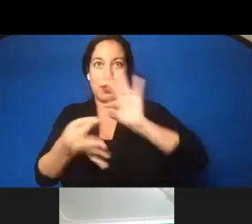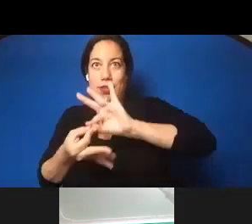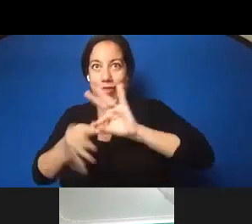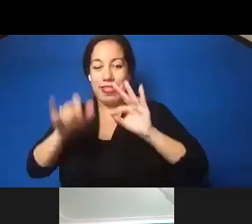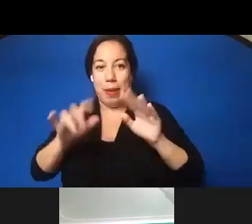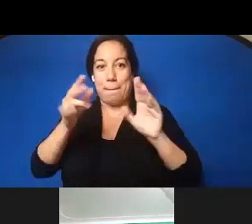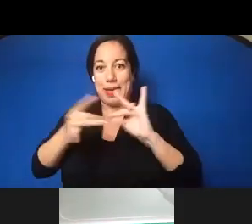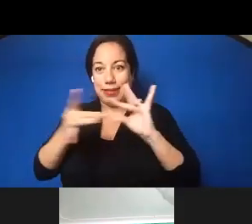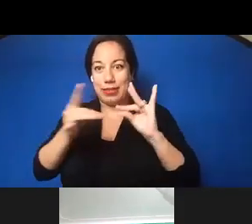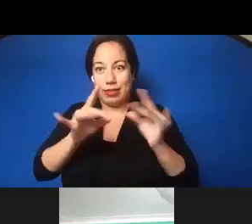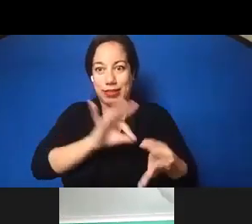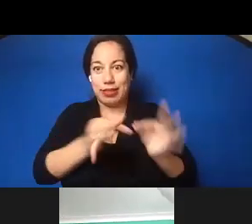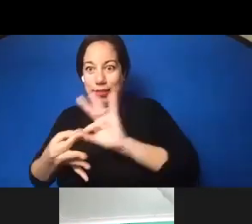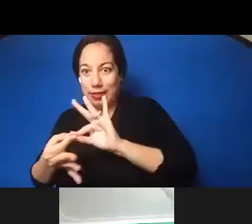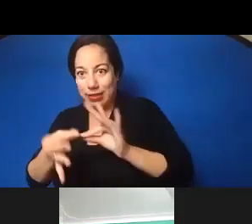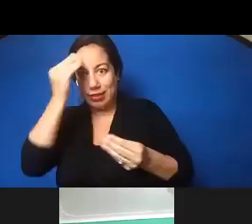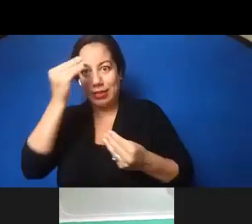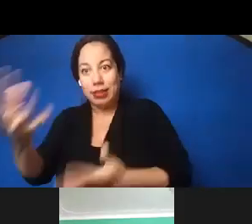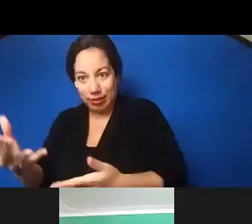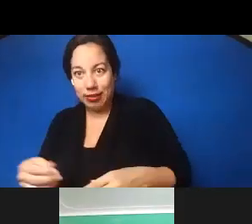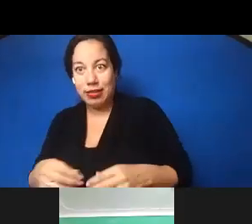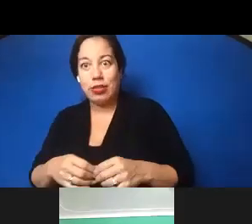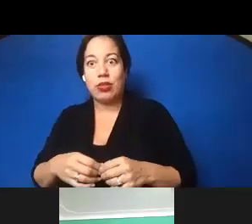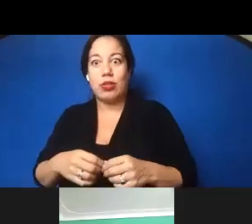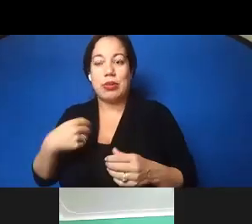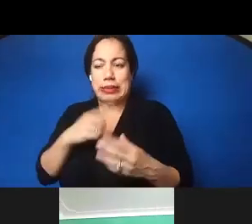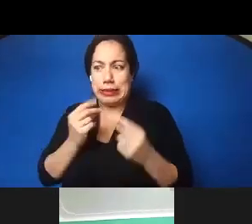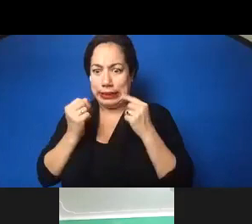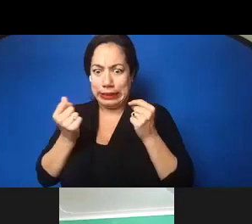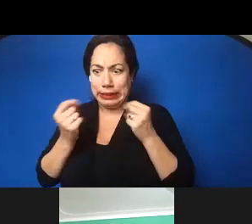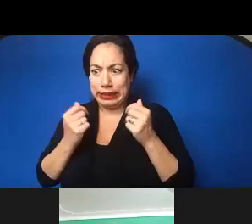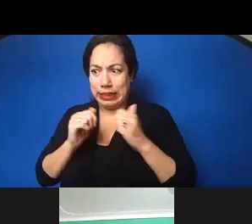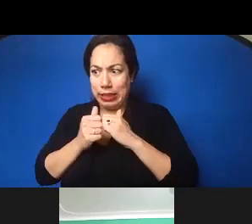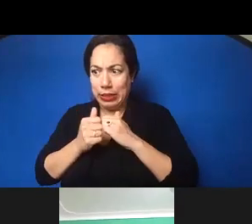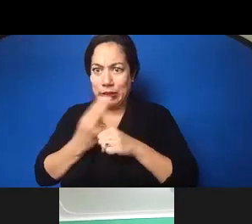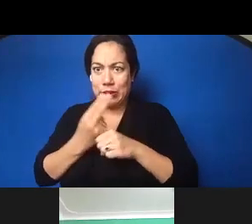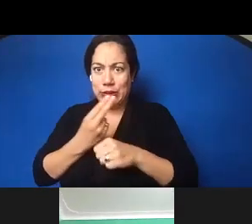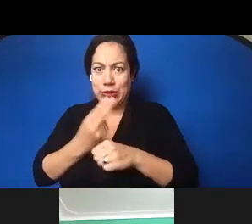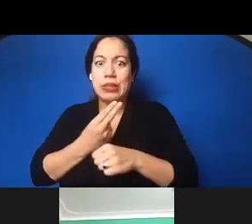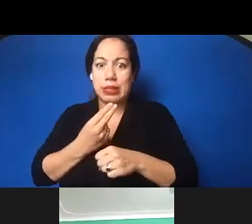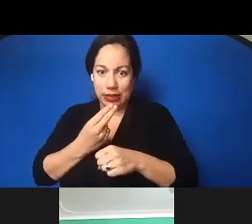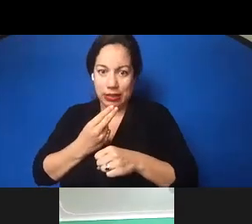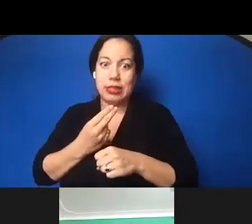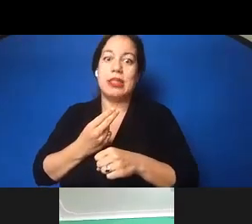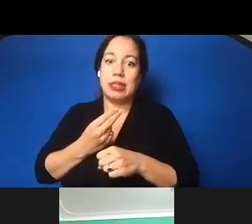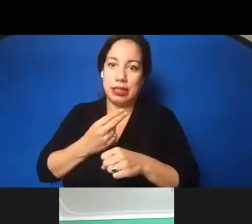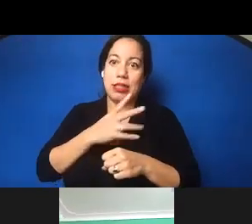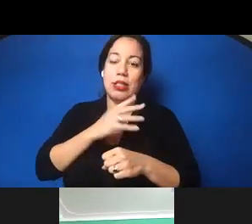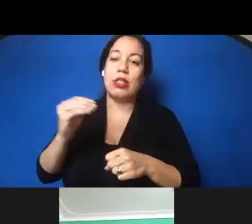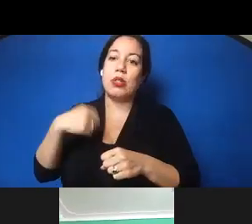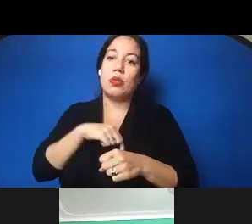then also we have a higher rate of illiteracy. So we had to be very creative by using pictorials. So we do a lot of drawing where